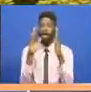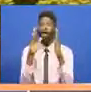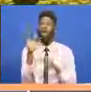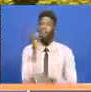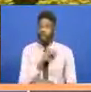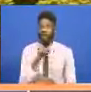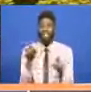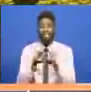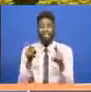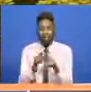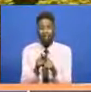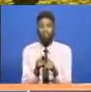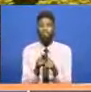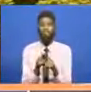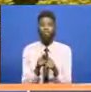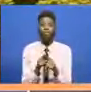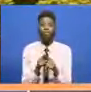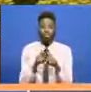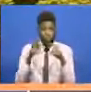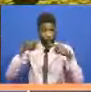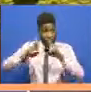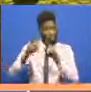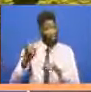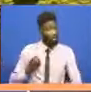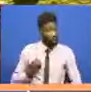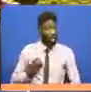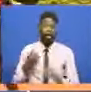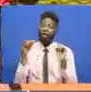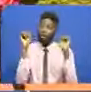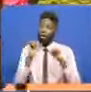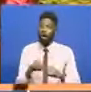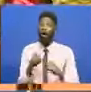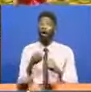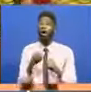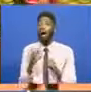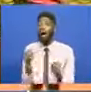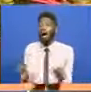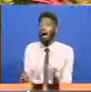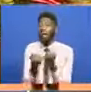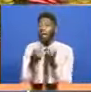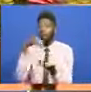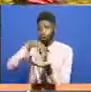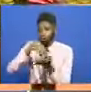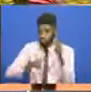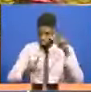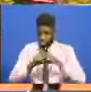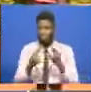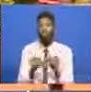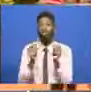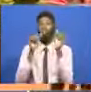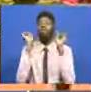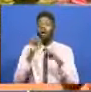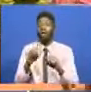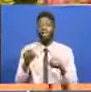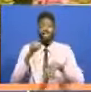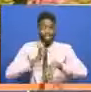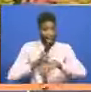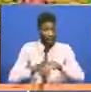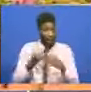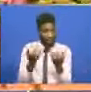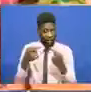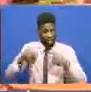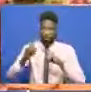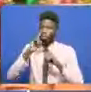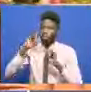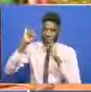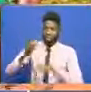capacity, of course, enhanced, so that then they can actually deal with situations as they unfold, especially this time they are actually at home. Back